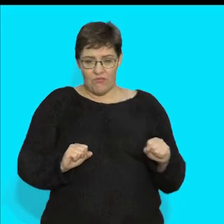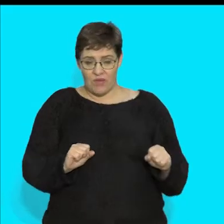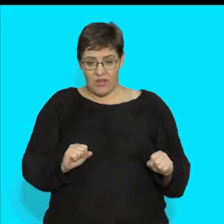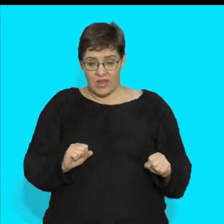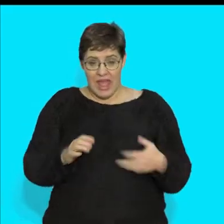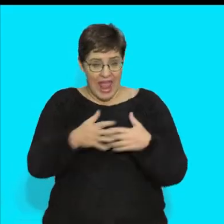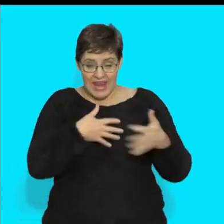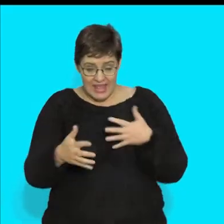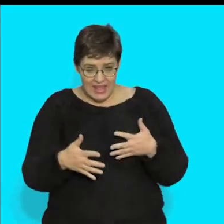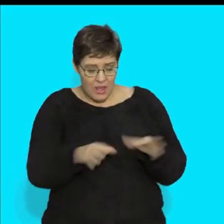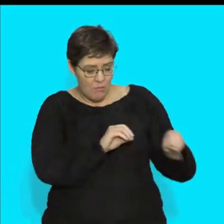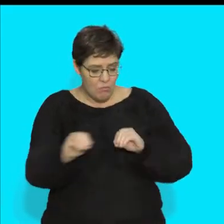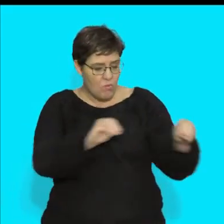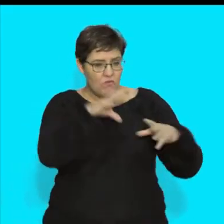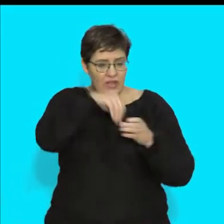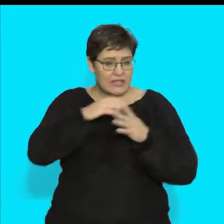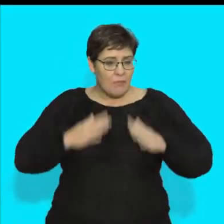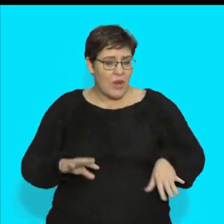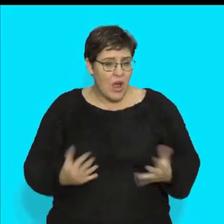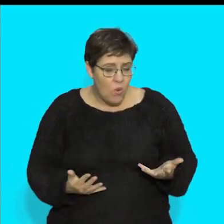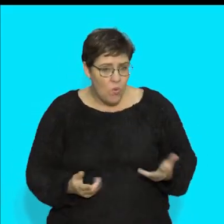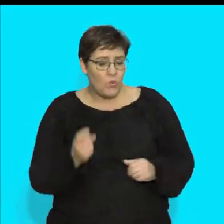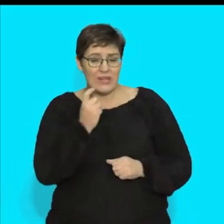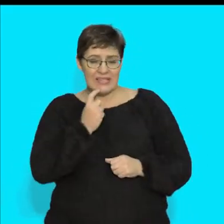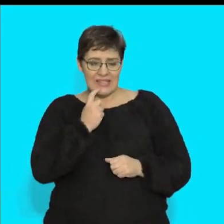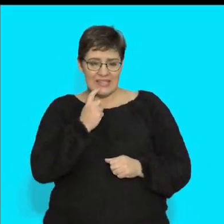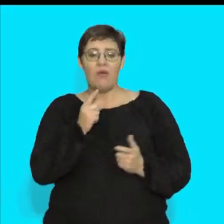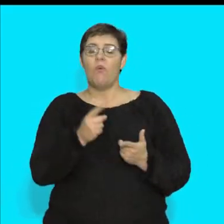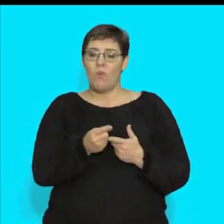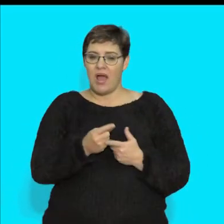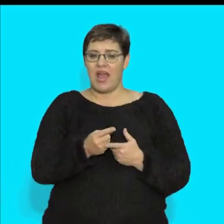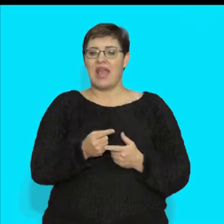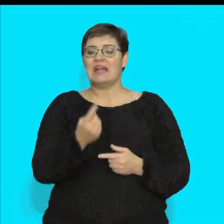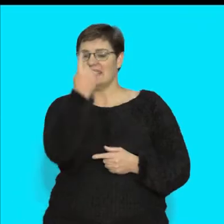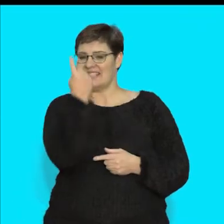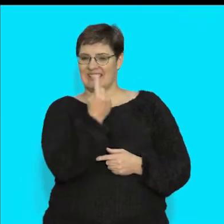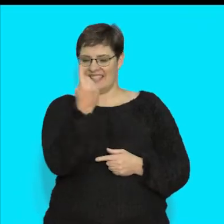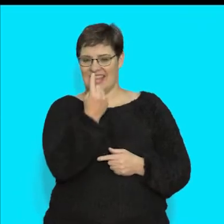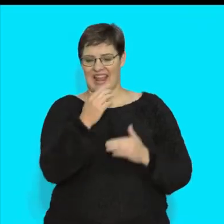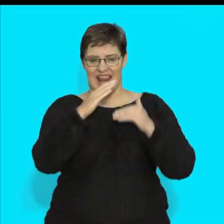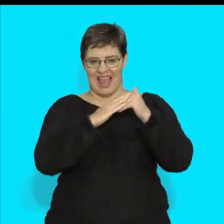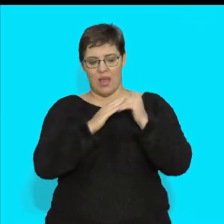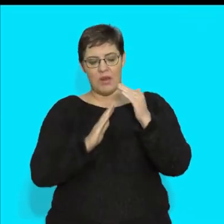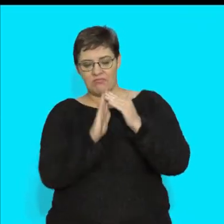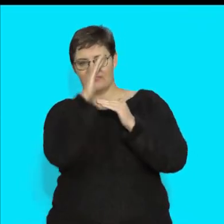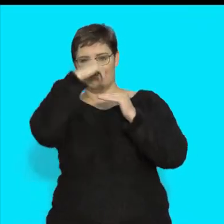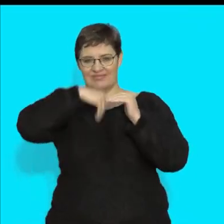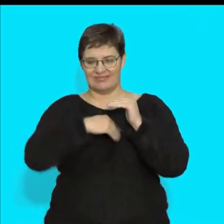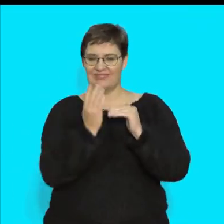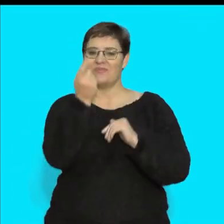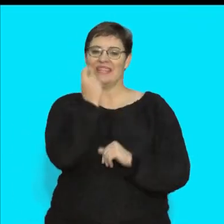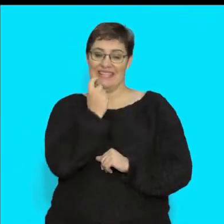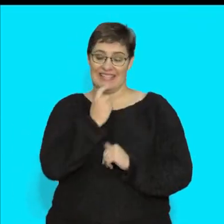move anything around, how would I want to do it easily? If it was made up of a single layer